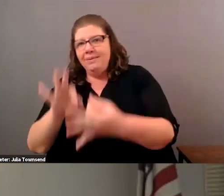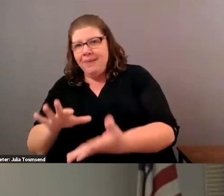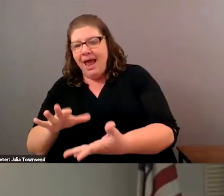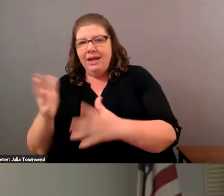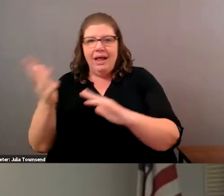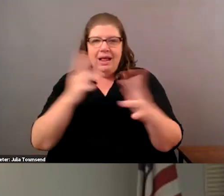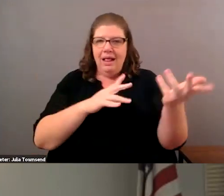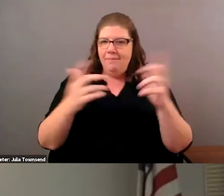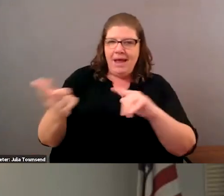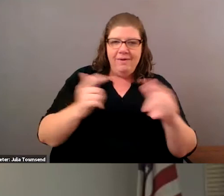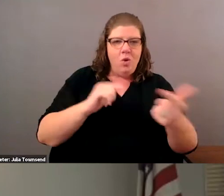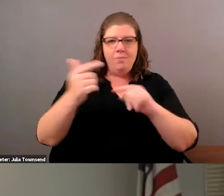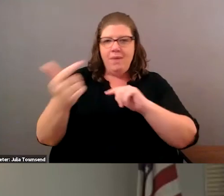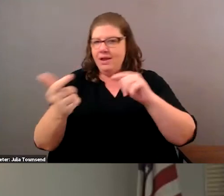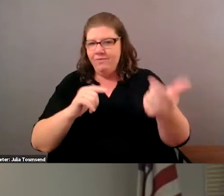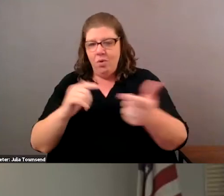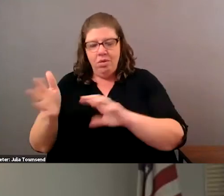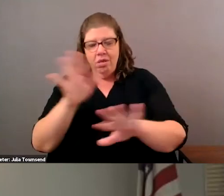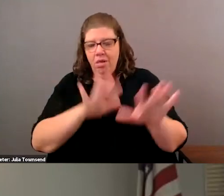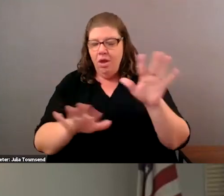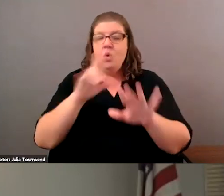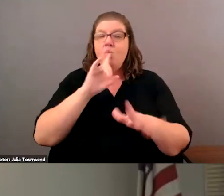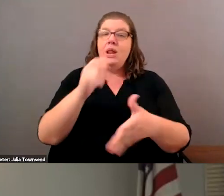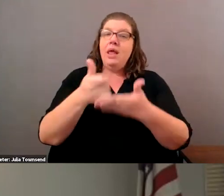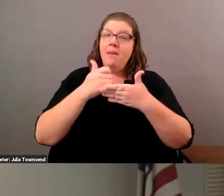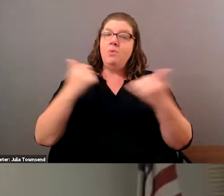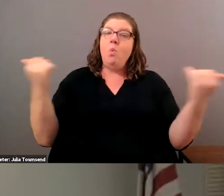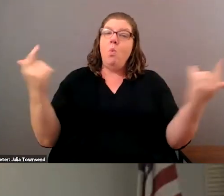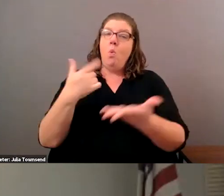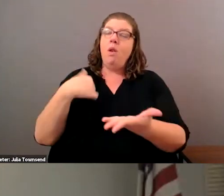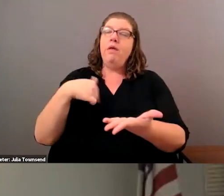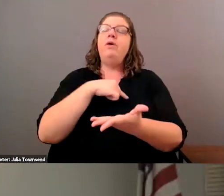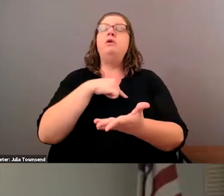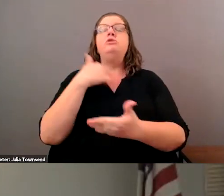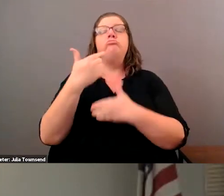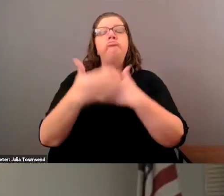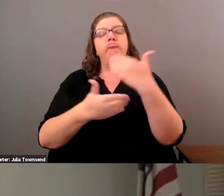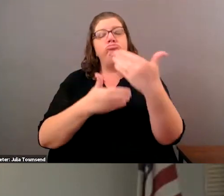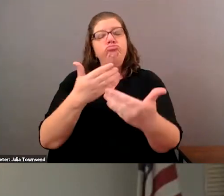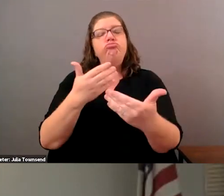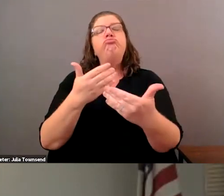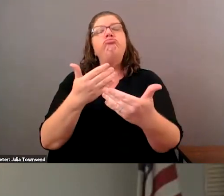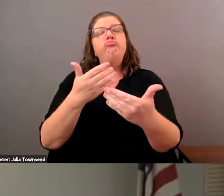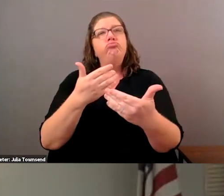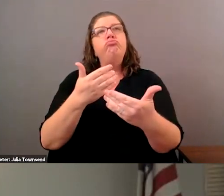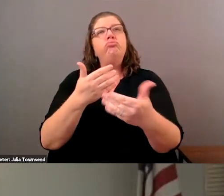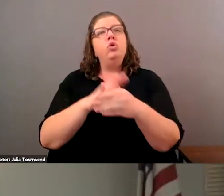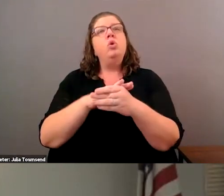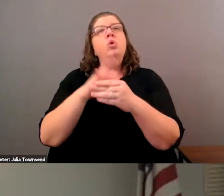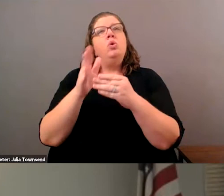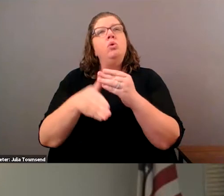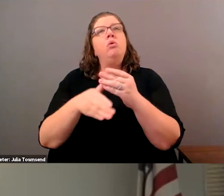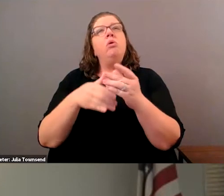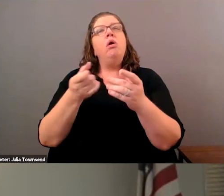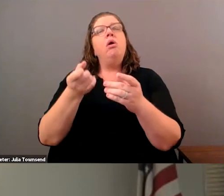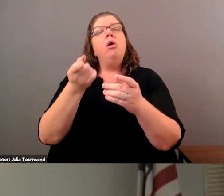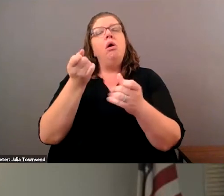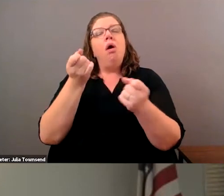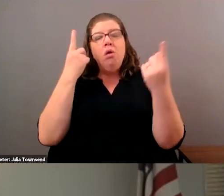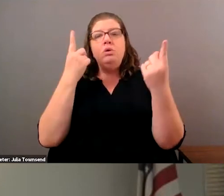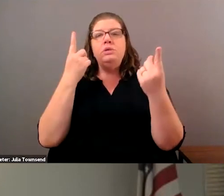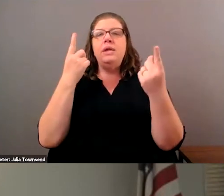and forth, and it really helped us all reach, I think, reach an understanding and also